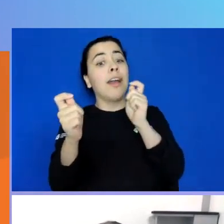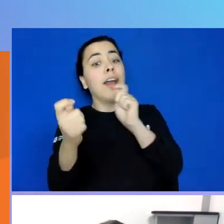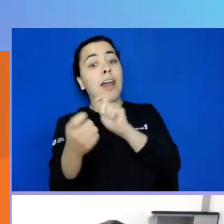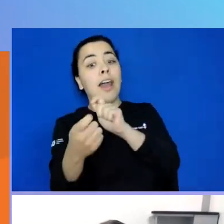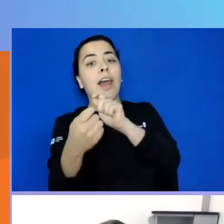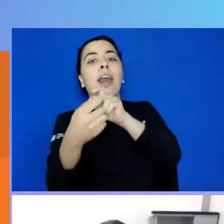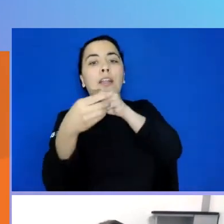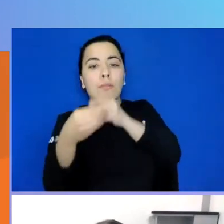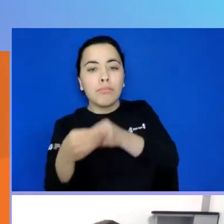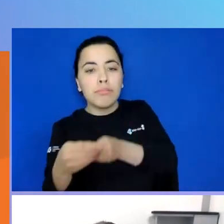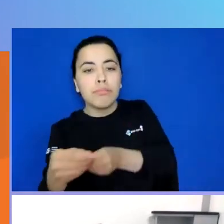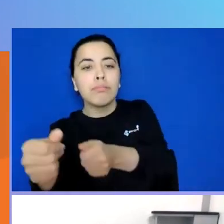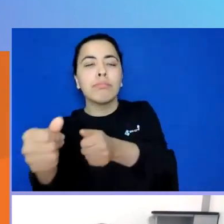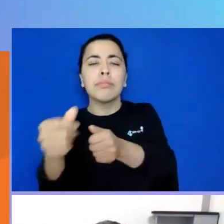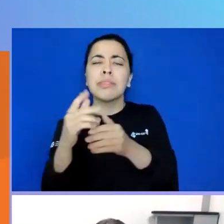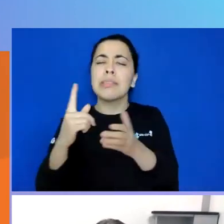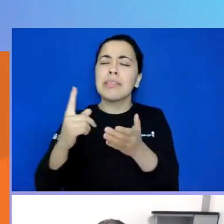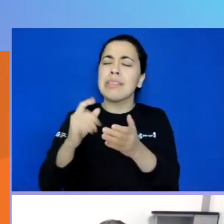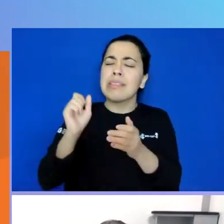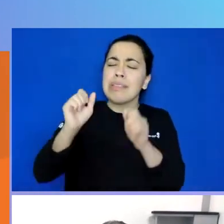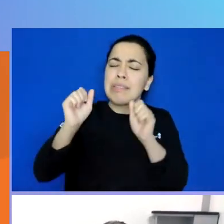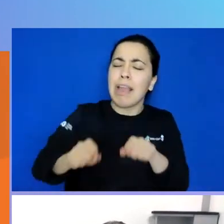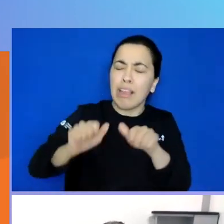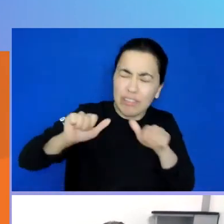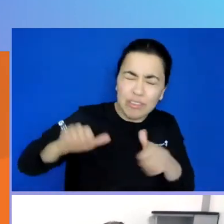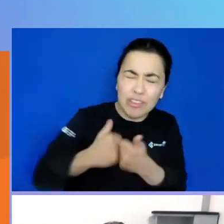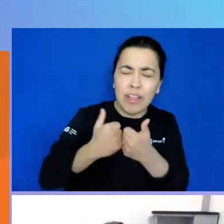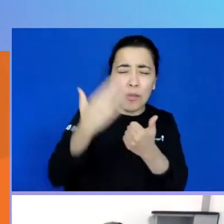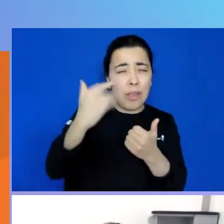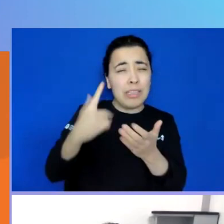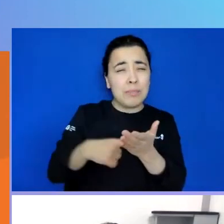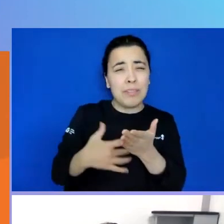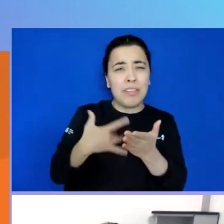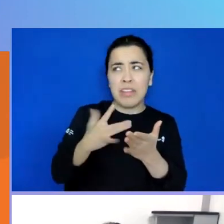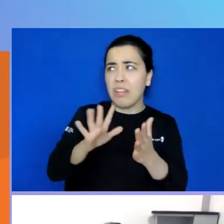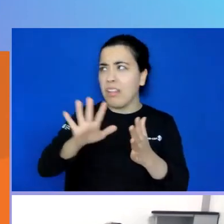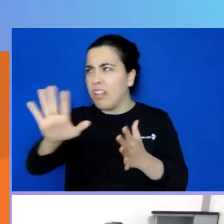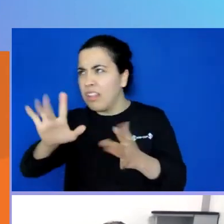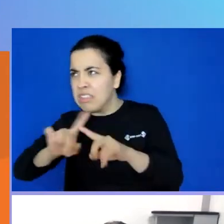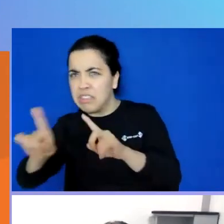same direction, or they don't always feel like they're pulling in the same direction.